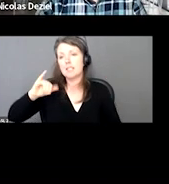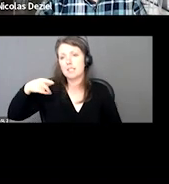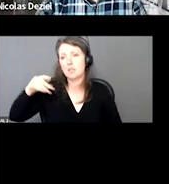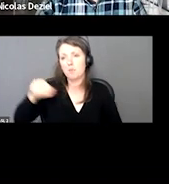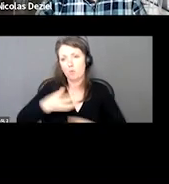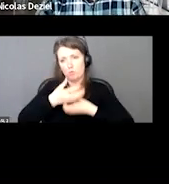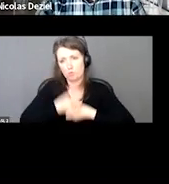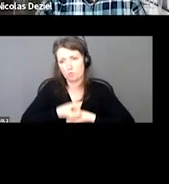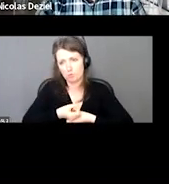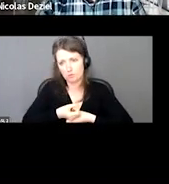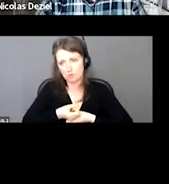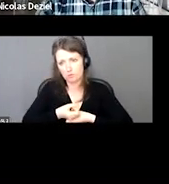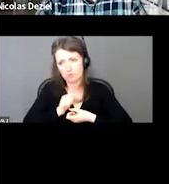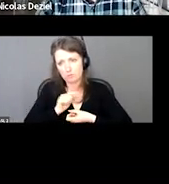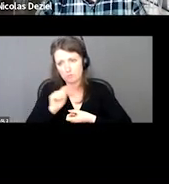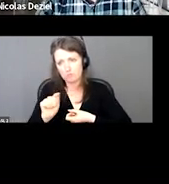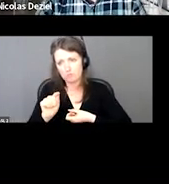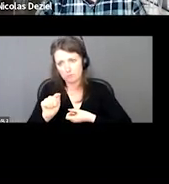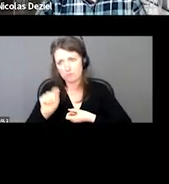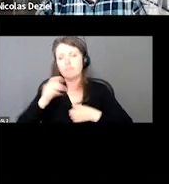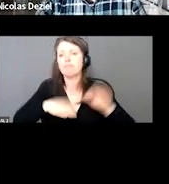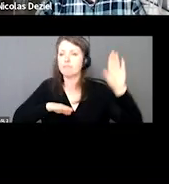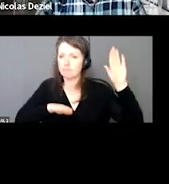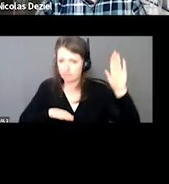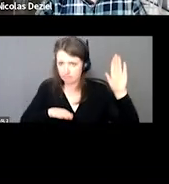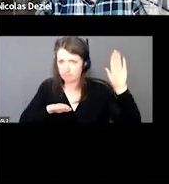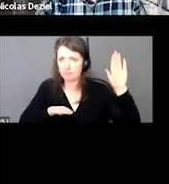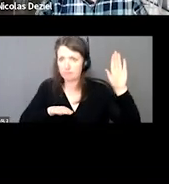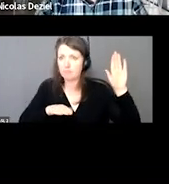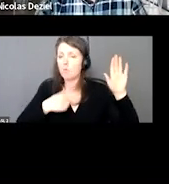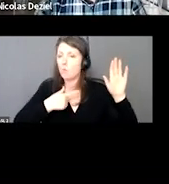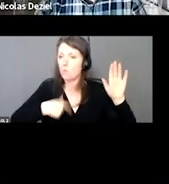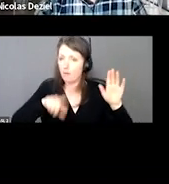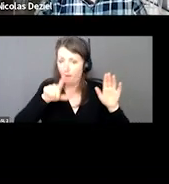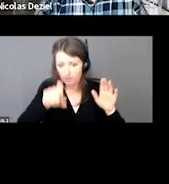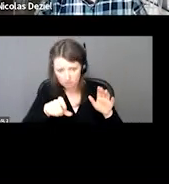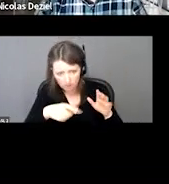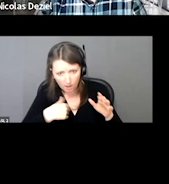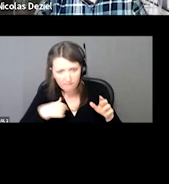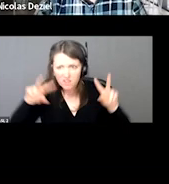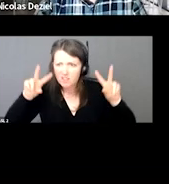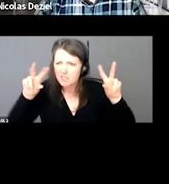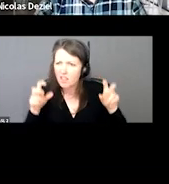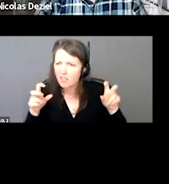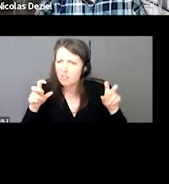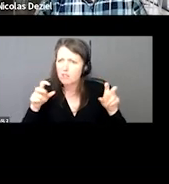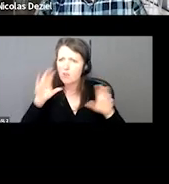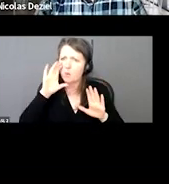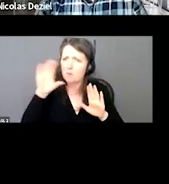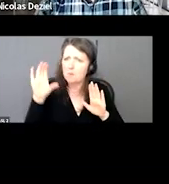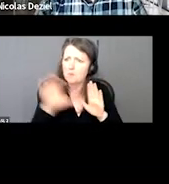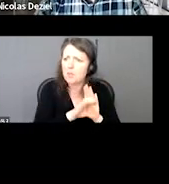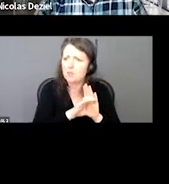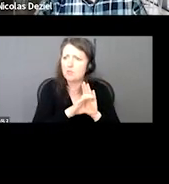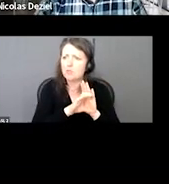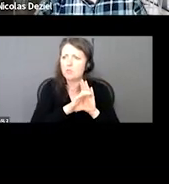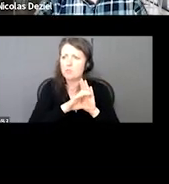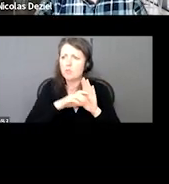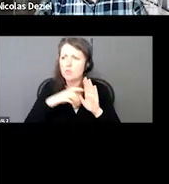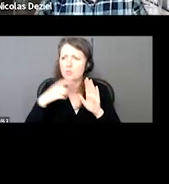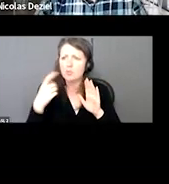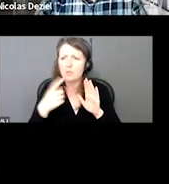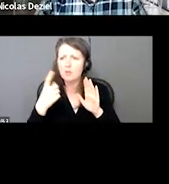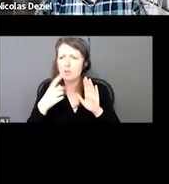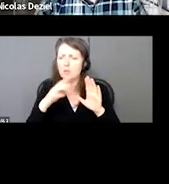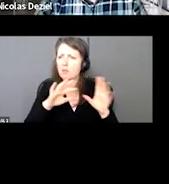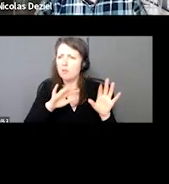is a title of the work. So if it's a picture, does it have a title? Well, you have to give it a title. If it's a musical work, if it's